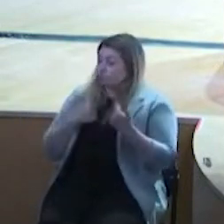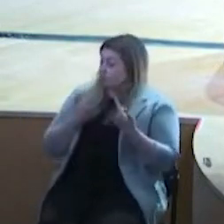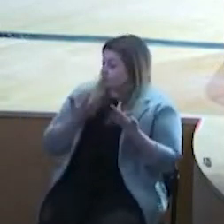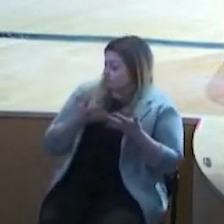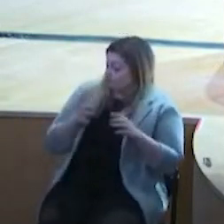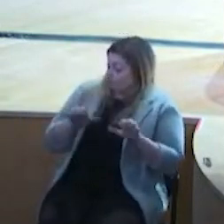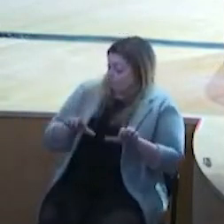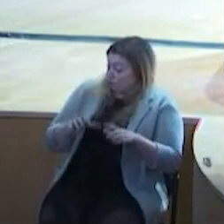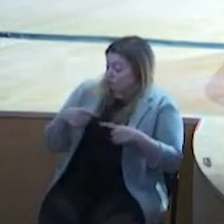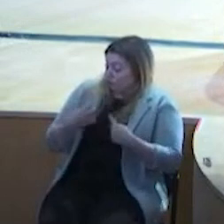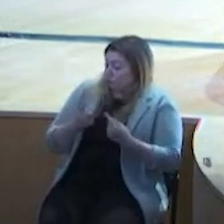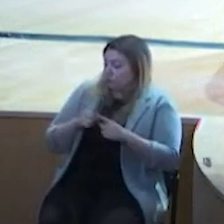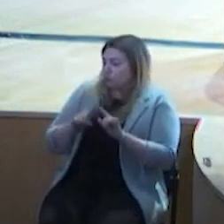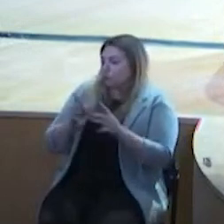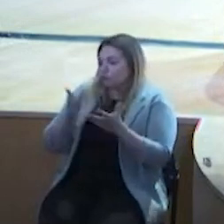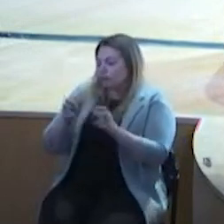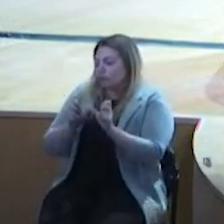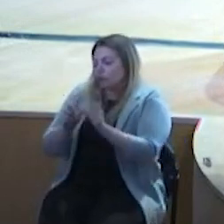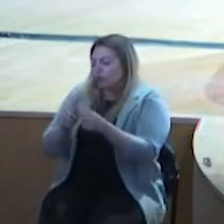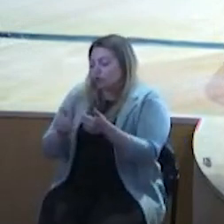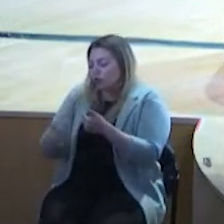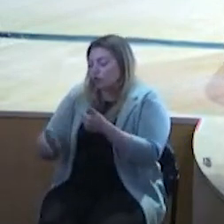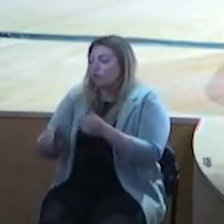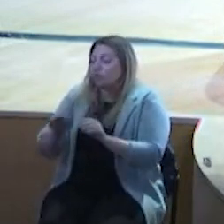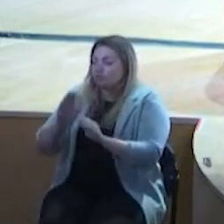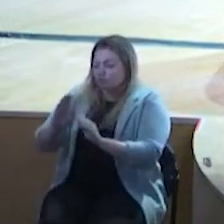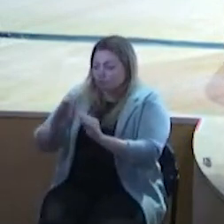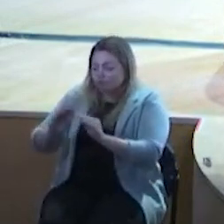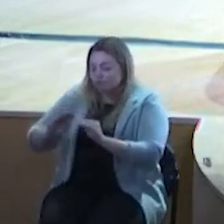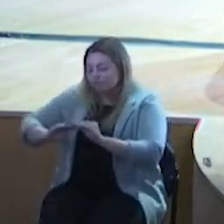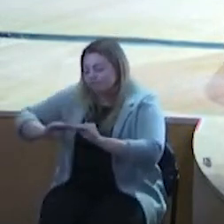in the past for repairs on